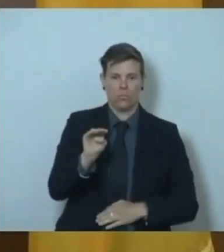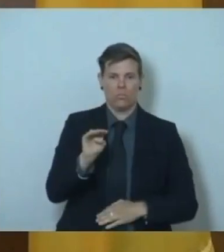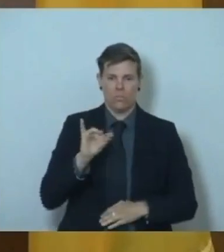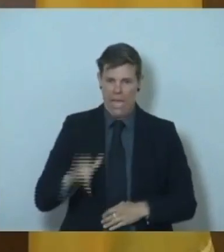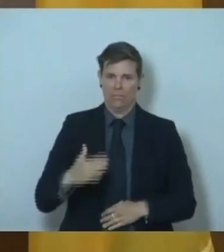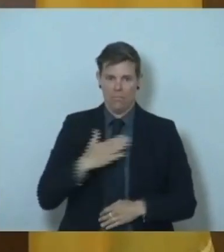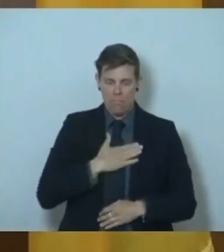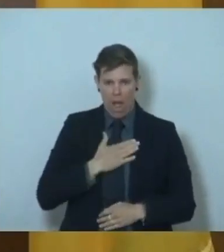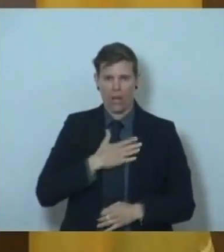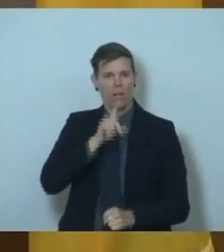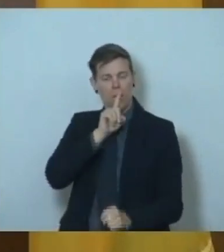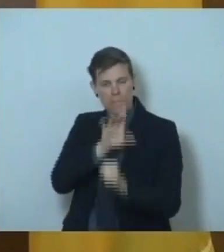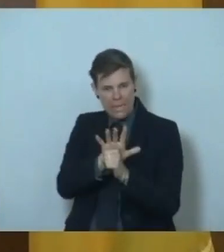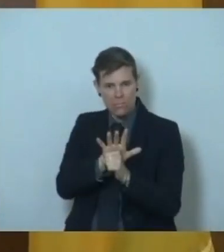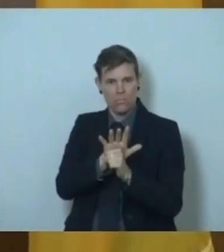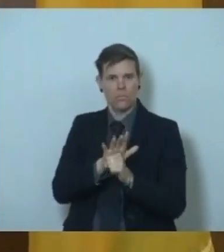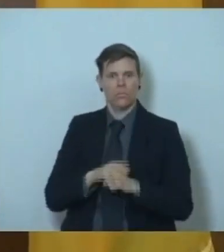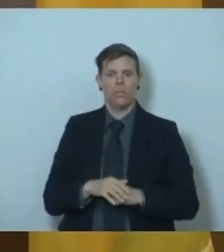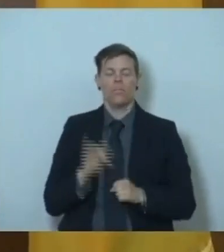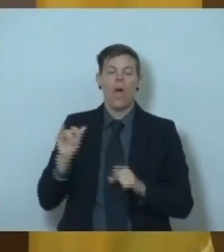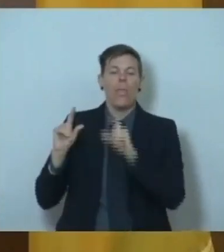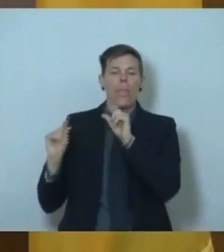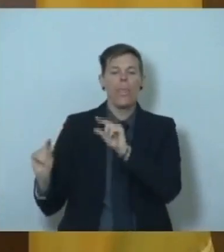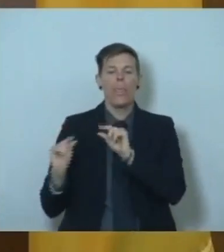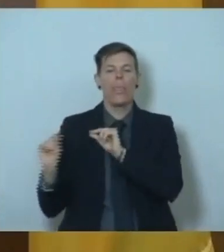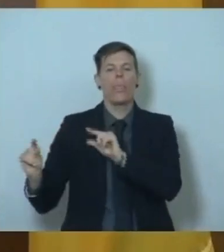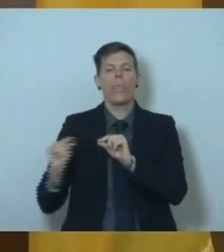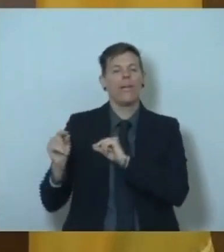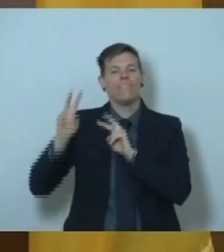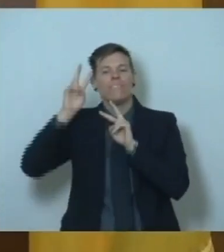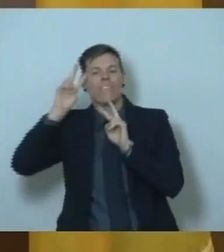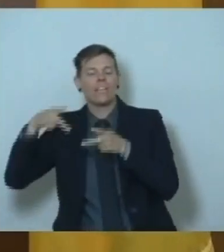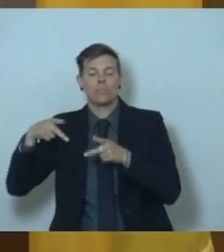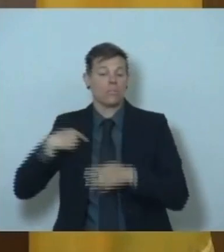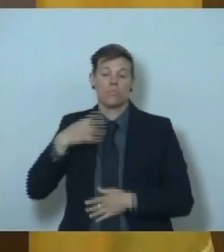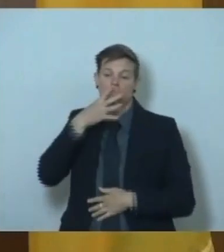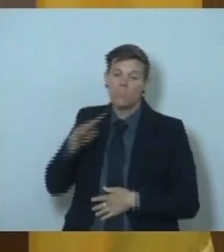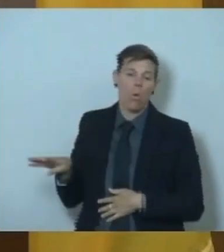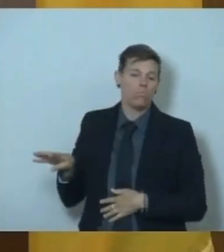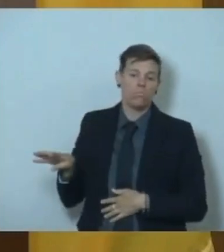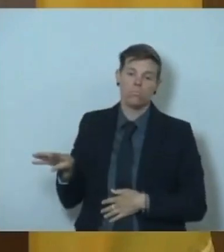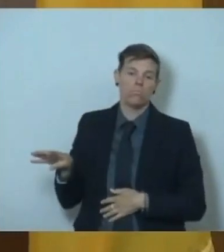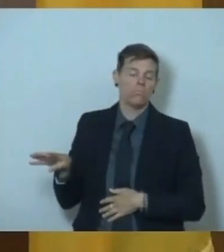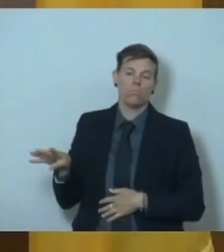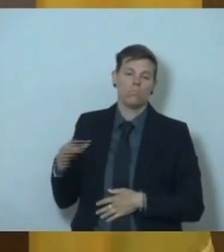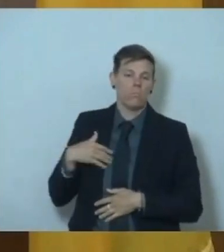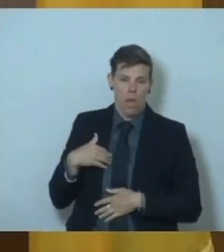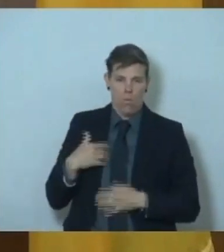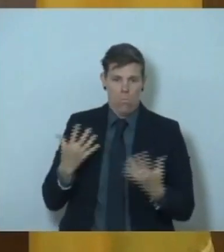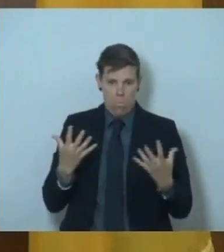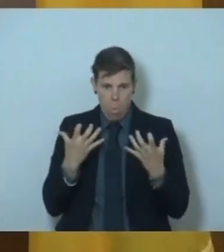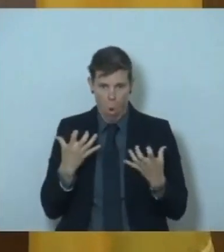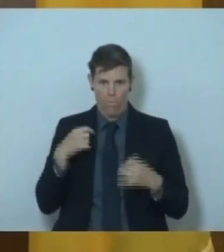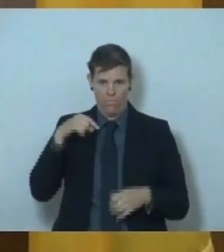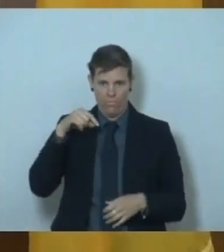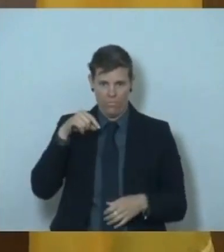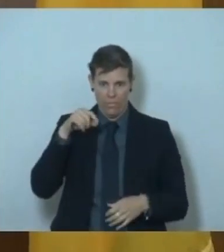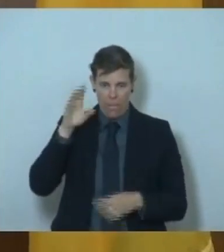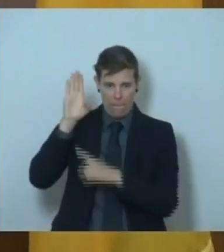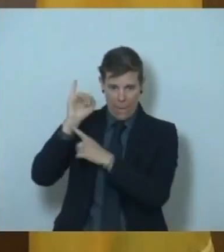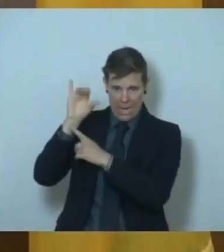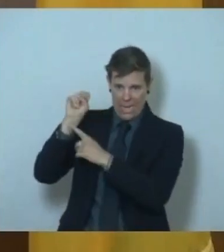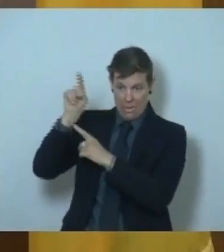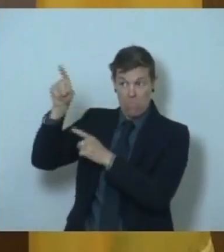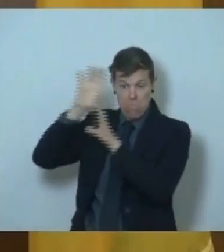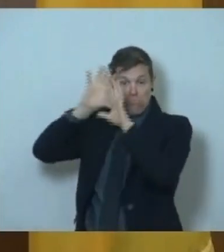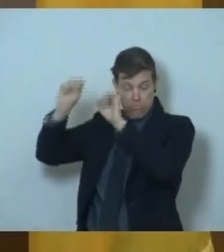any attention to in that regard. Making sure that the Biden campaign has access to the resources in terms of my